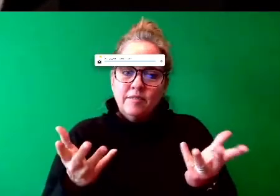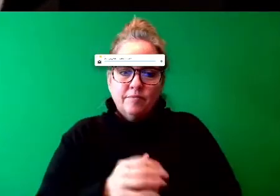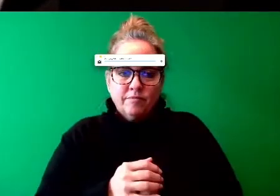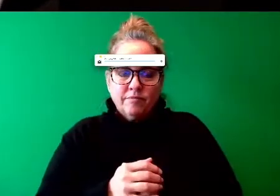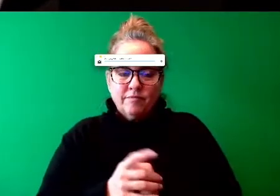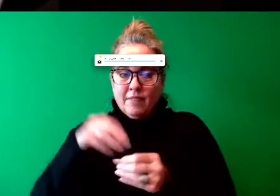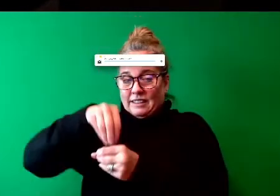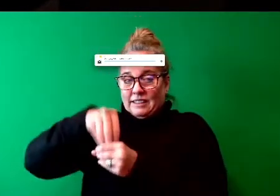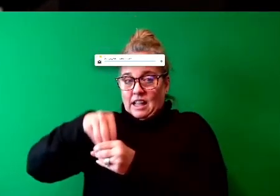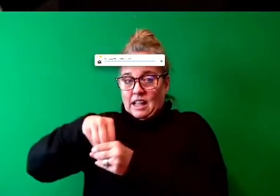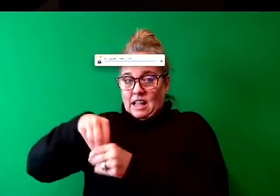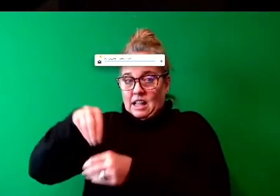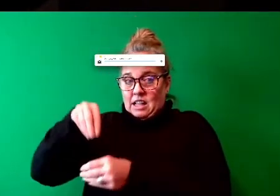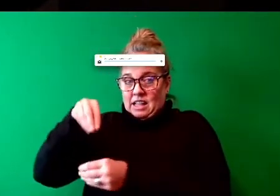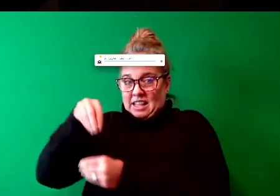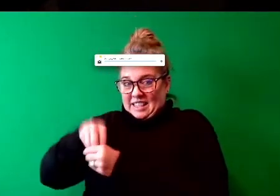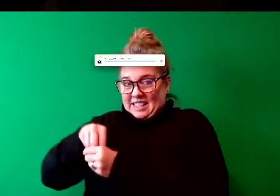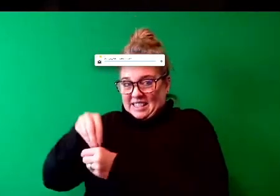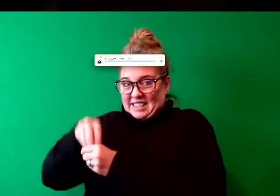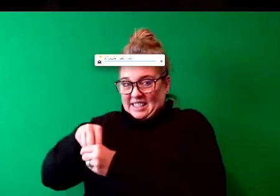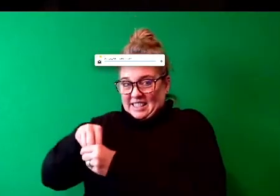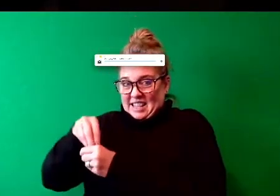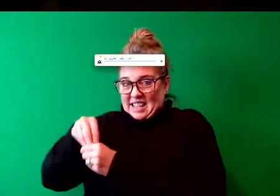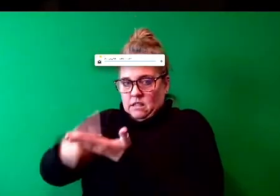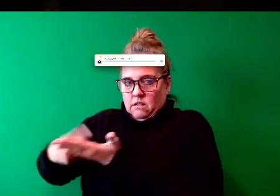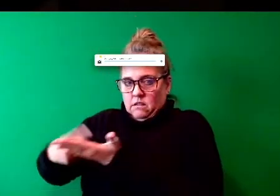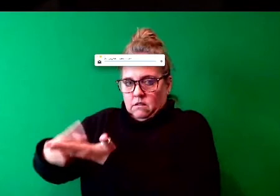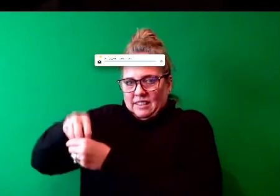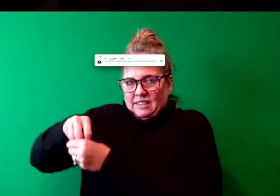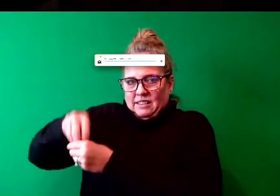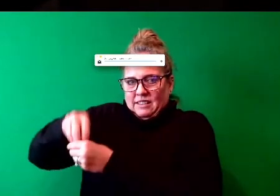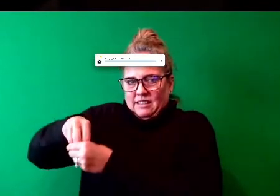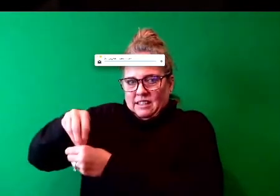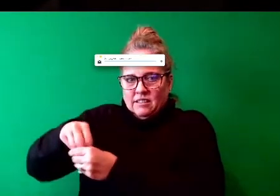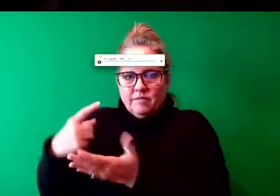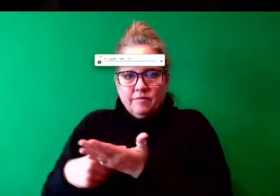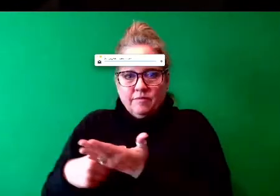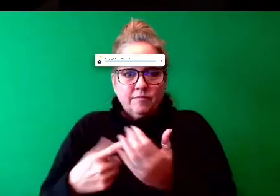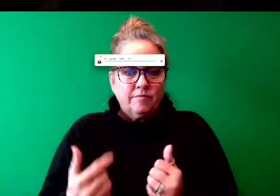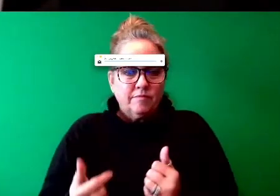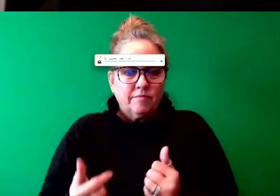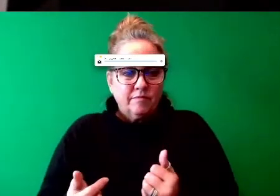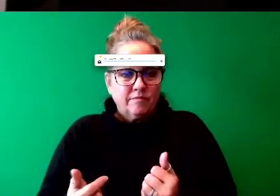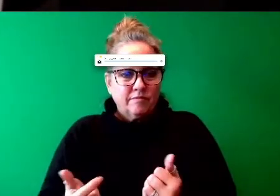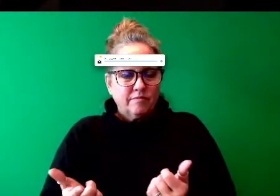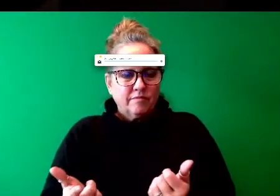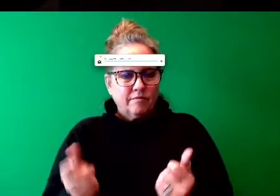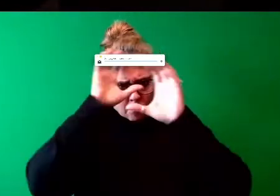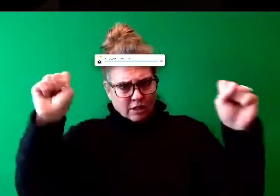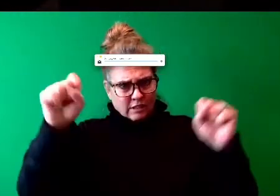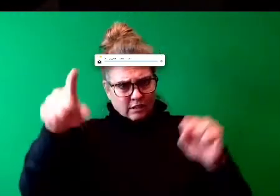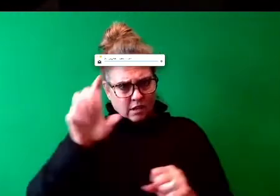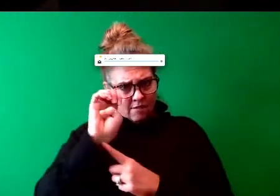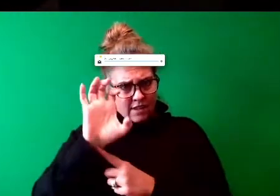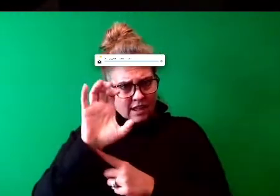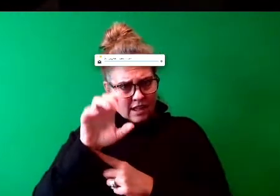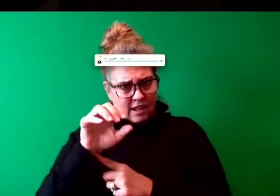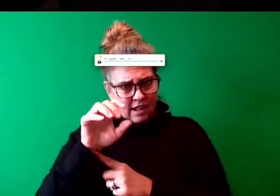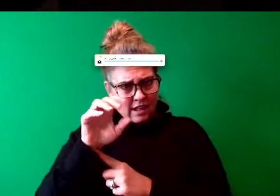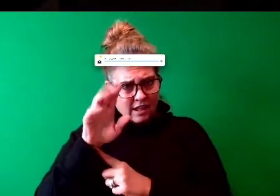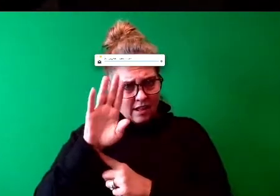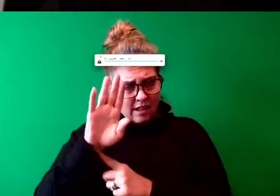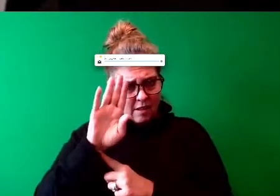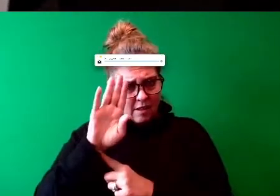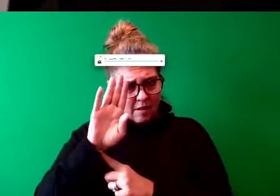takeaways from those internal communications. Yes, sir. Robin, you're also the president of the board for Peak Vista? Yes, sir.